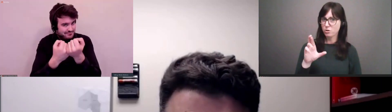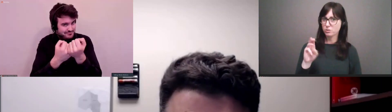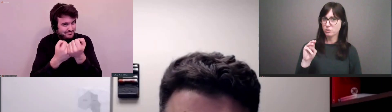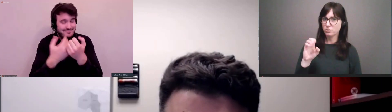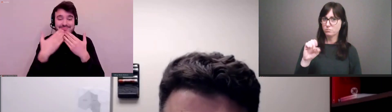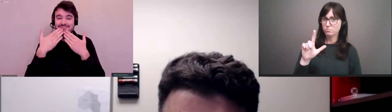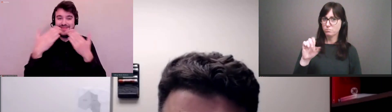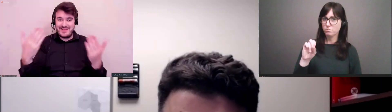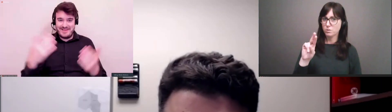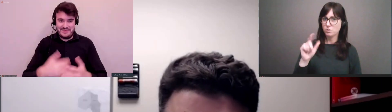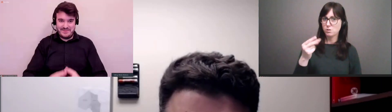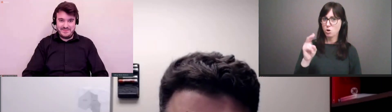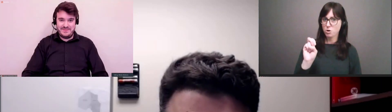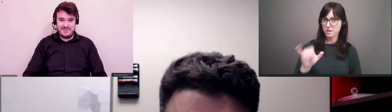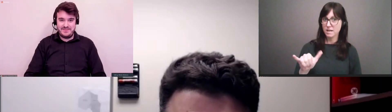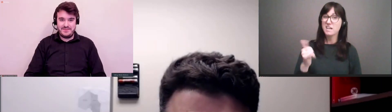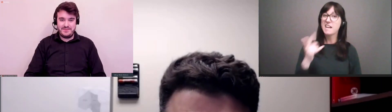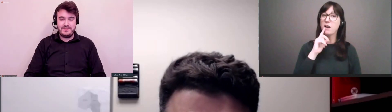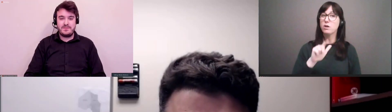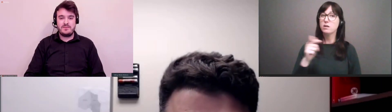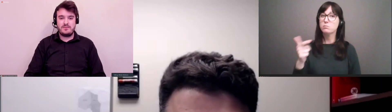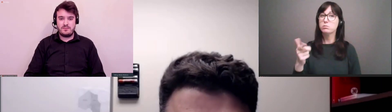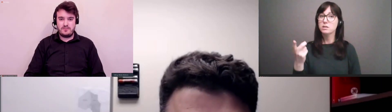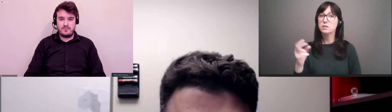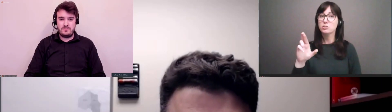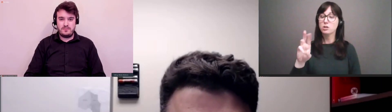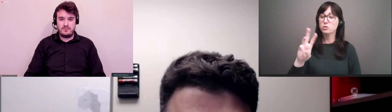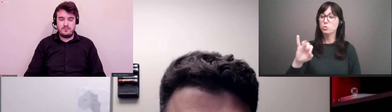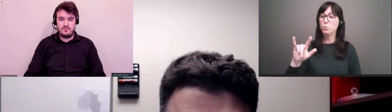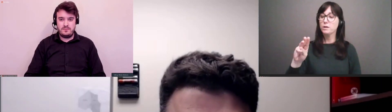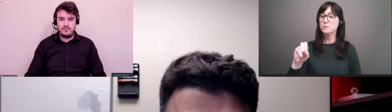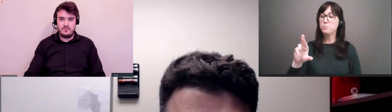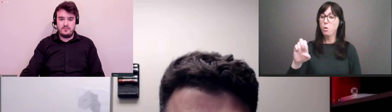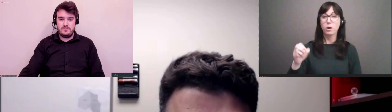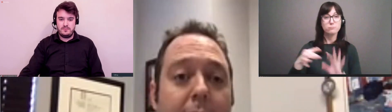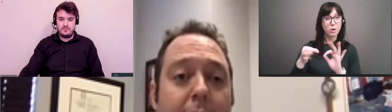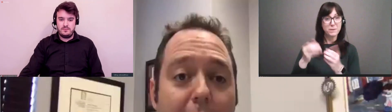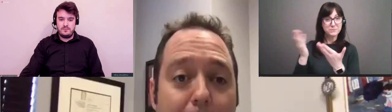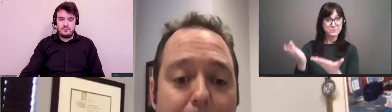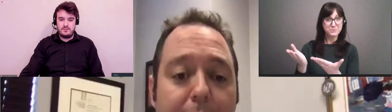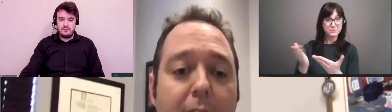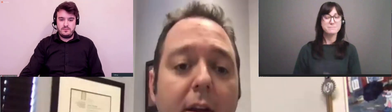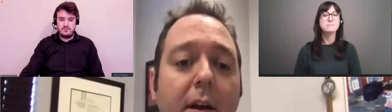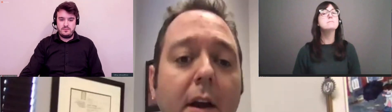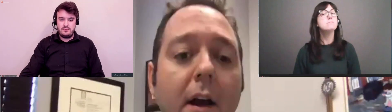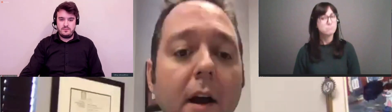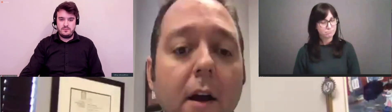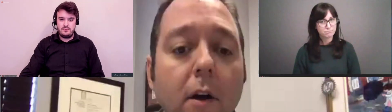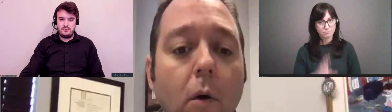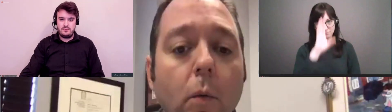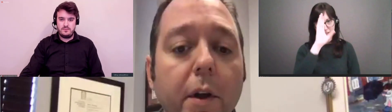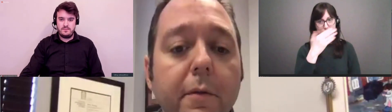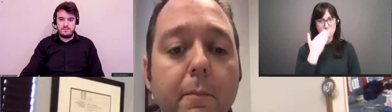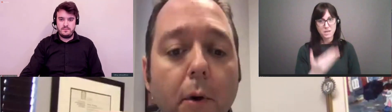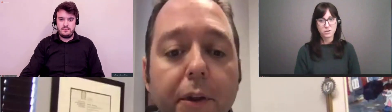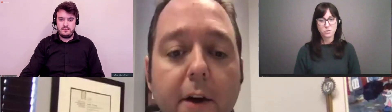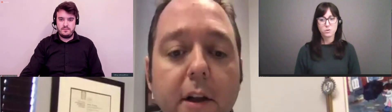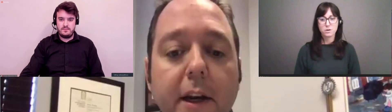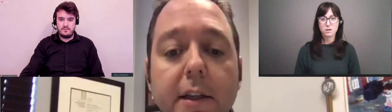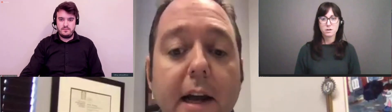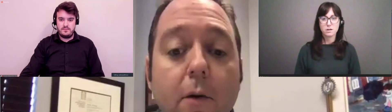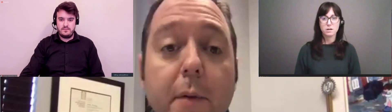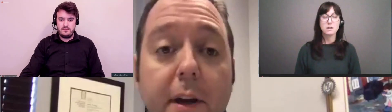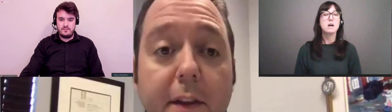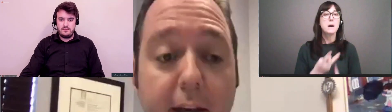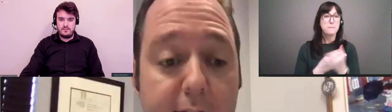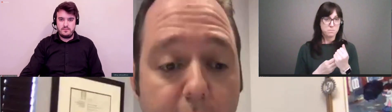this time, I'd like to hand the floor over to Dr. Wilmore to say a few words. Thank you. With both care clinics